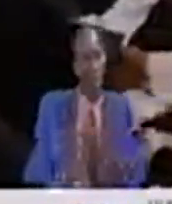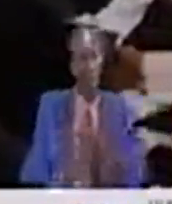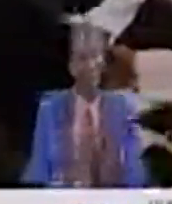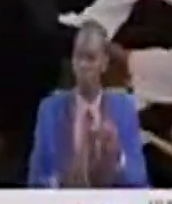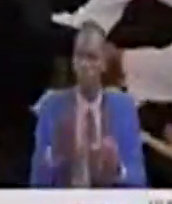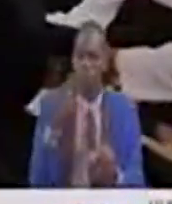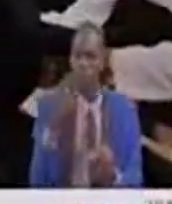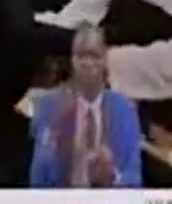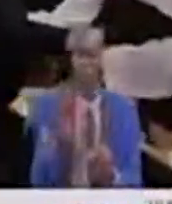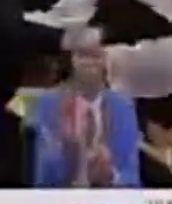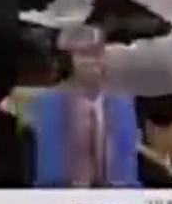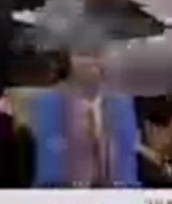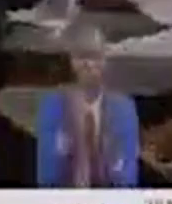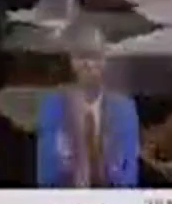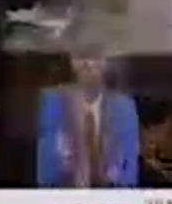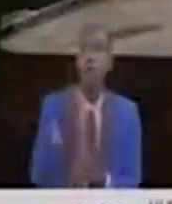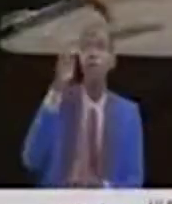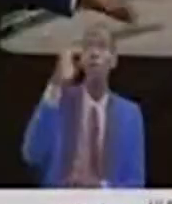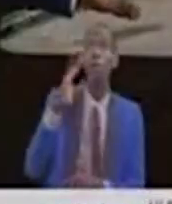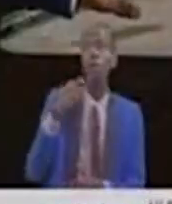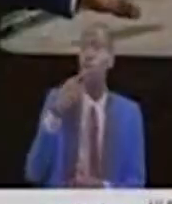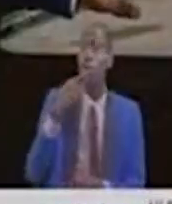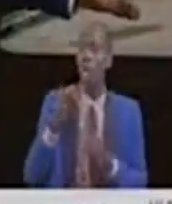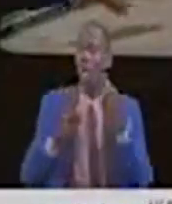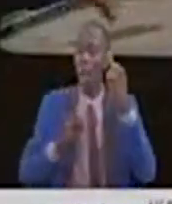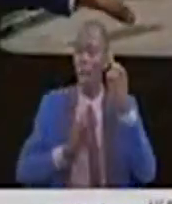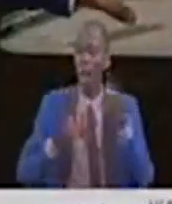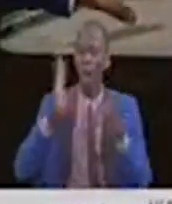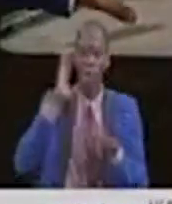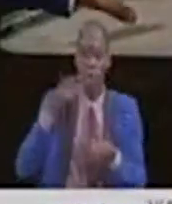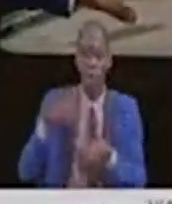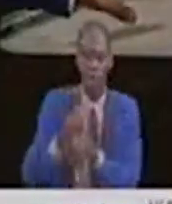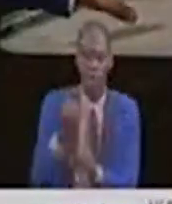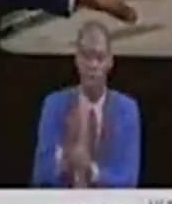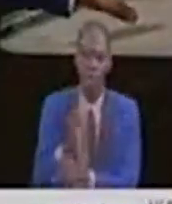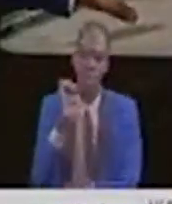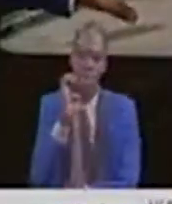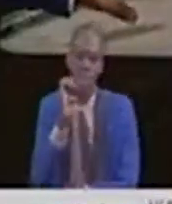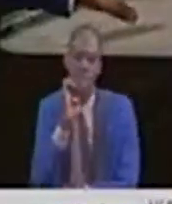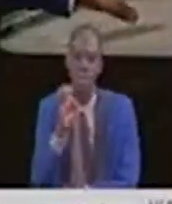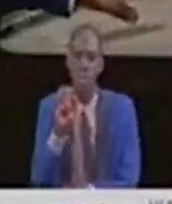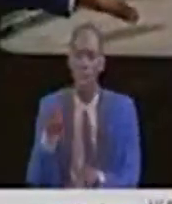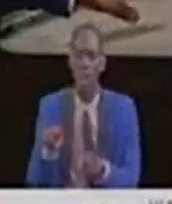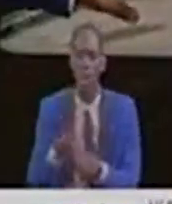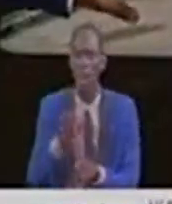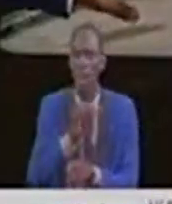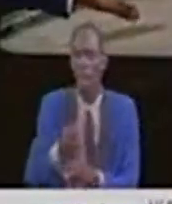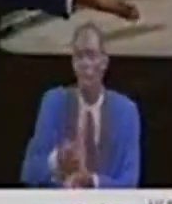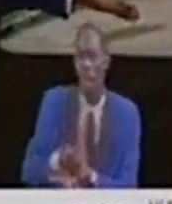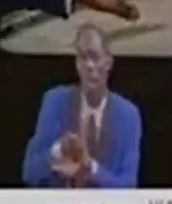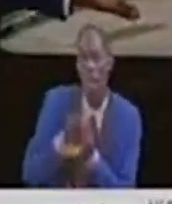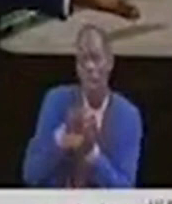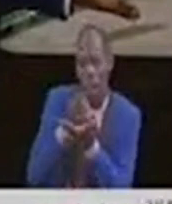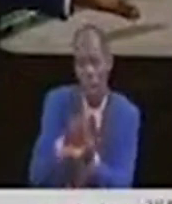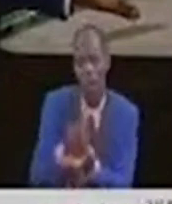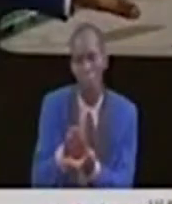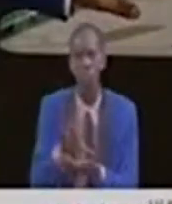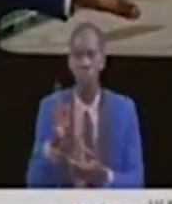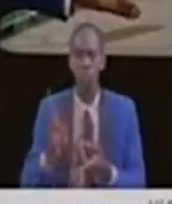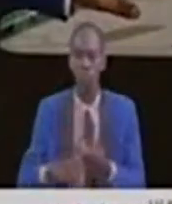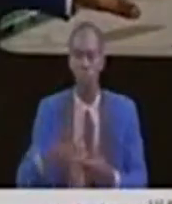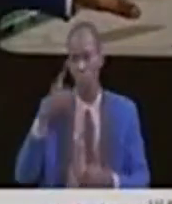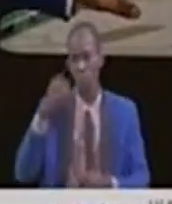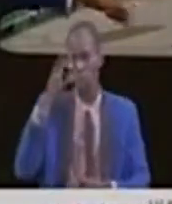help meet for him. The purpose of God, the intention of God, is that the wife will help the